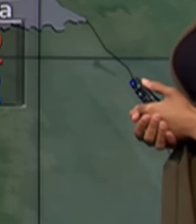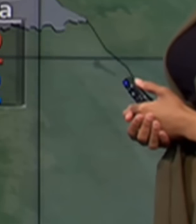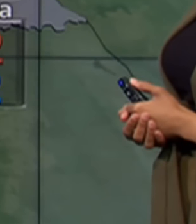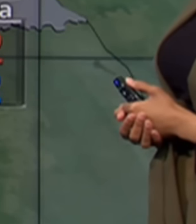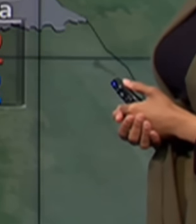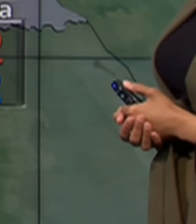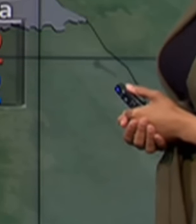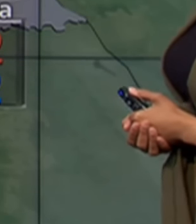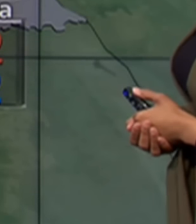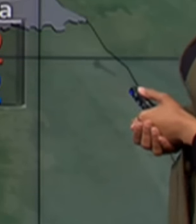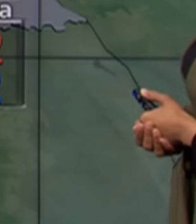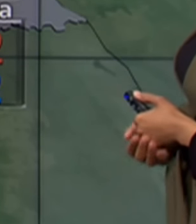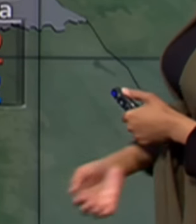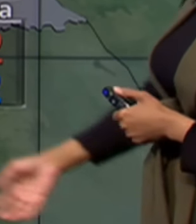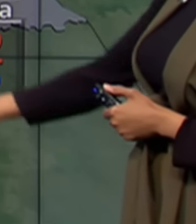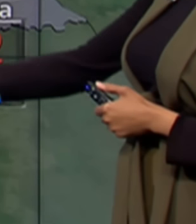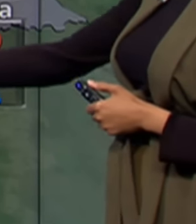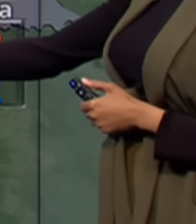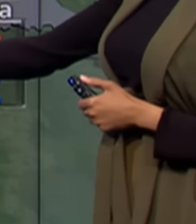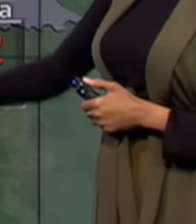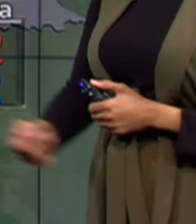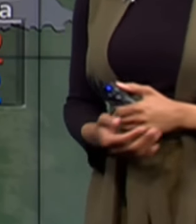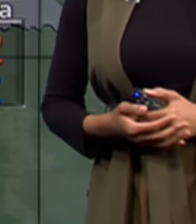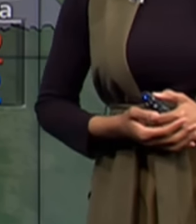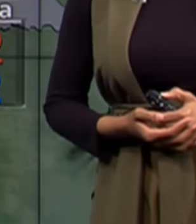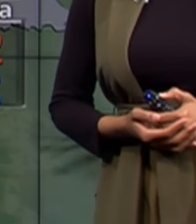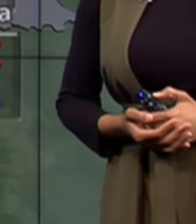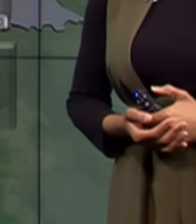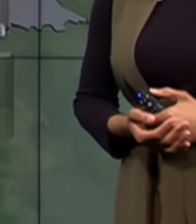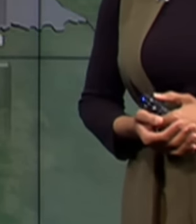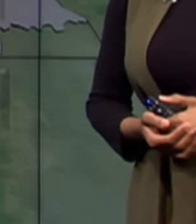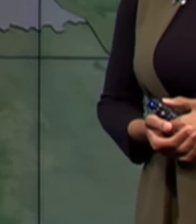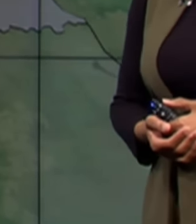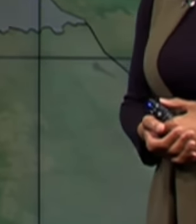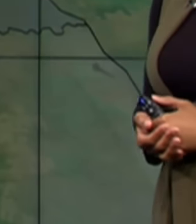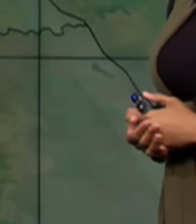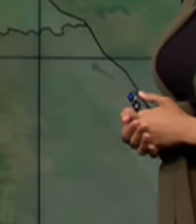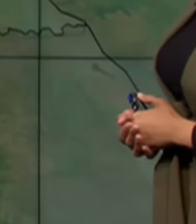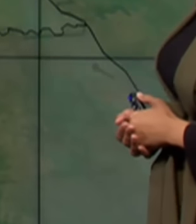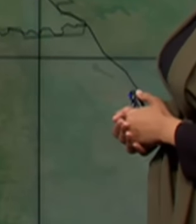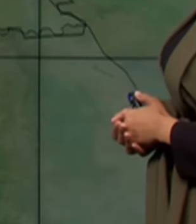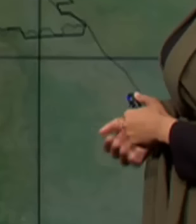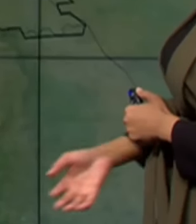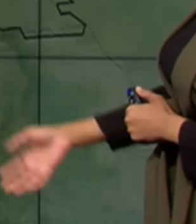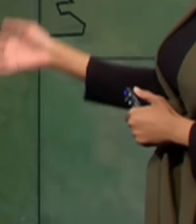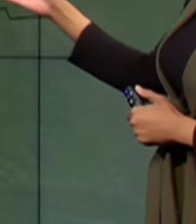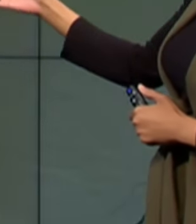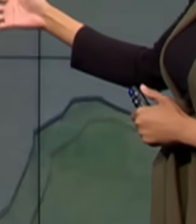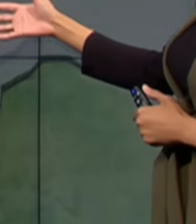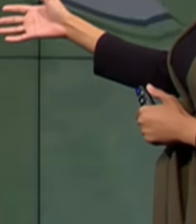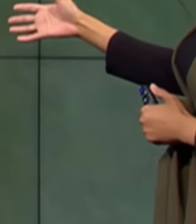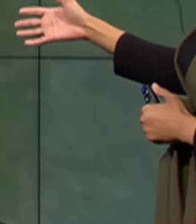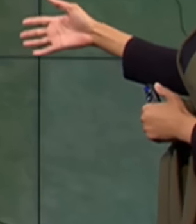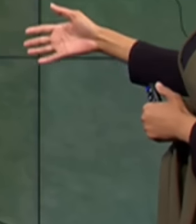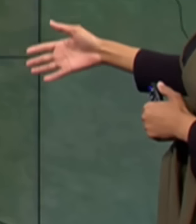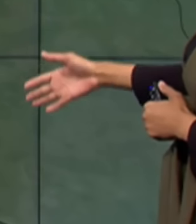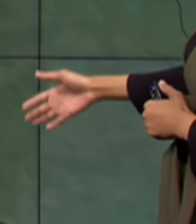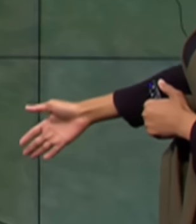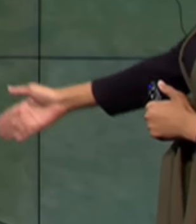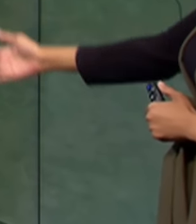digata di le 11 go ya go di le 22 mo Kopane ke digata di le 7 go ya go di le 20 fa re lebelela mo provinceng